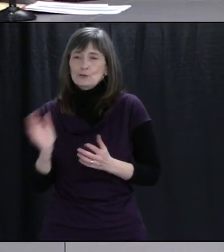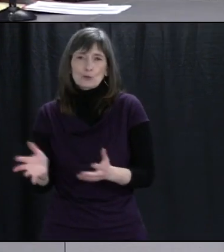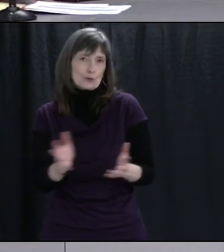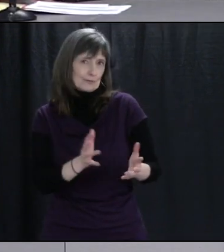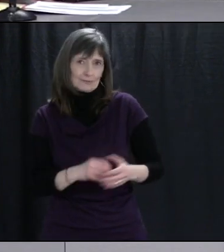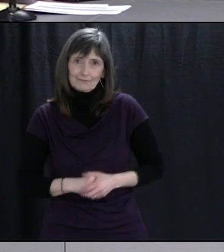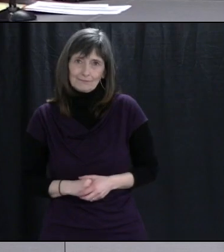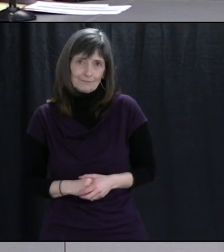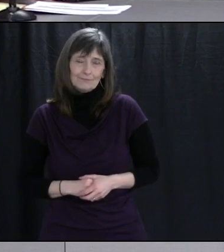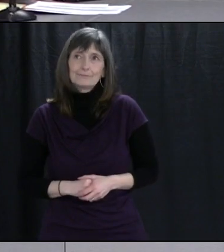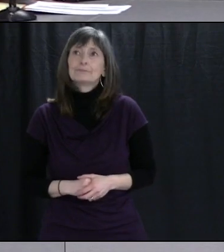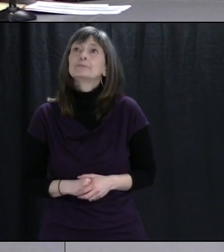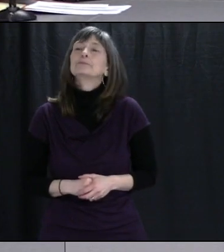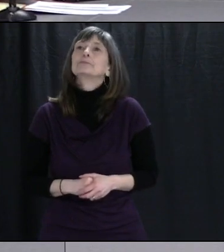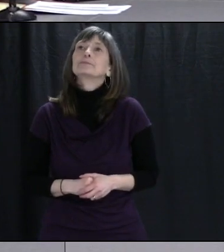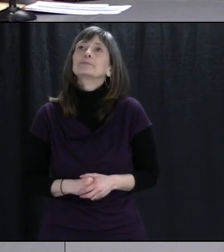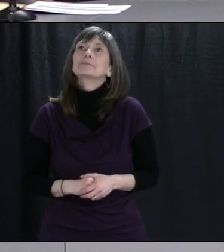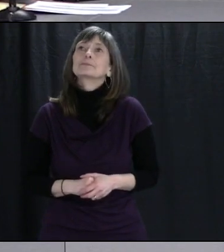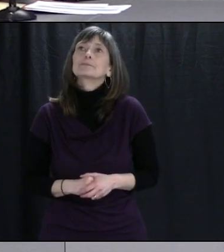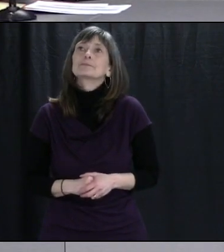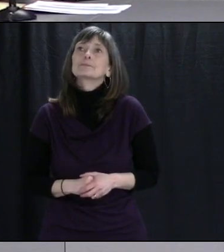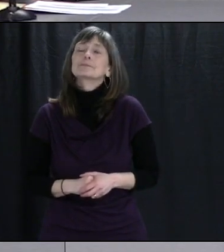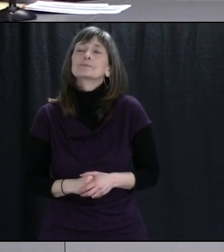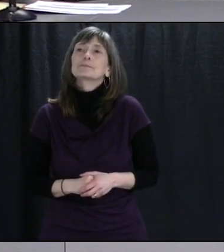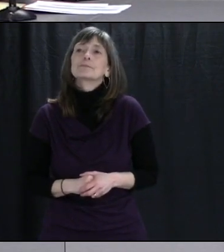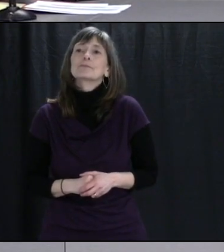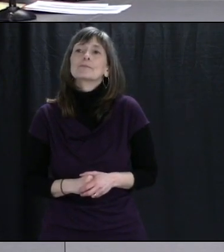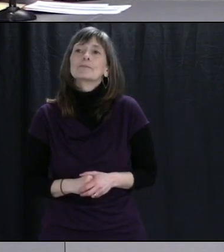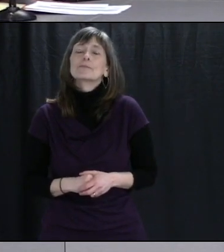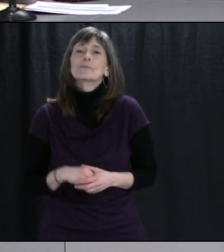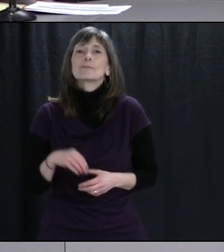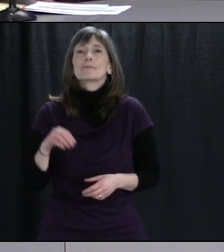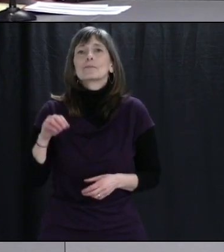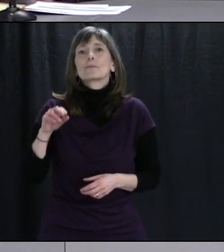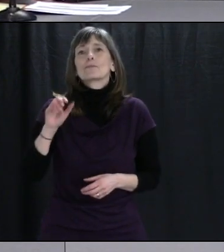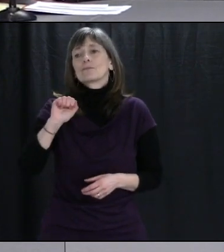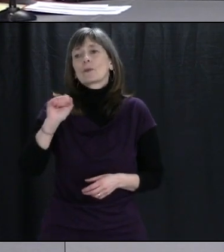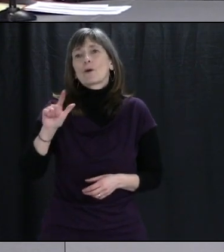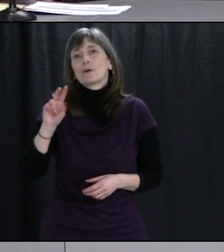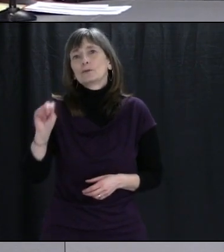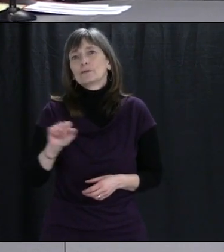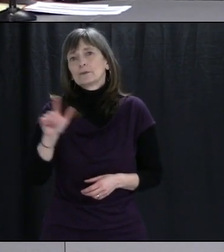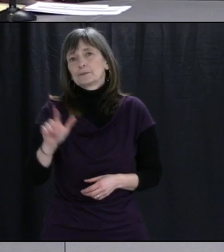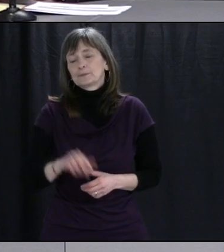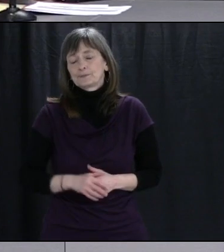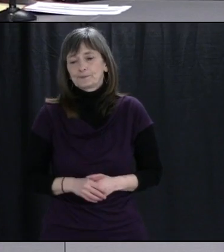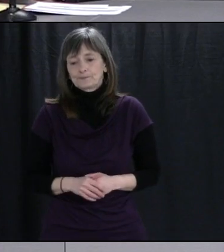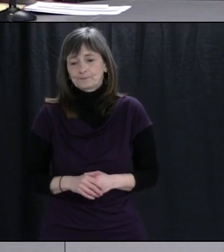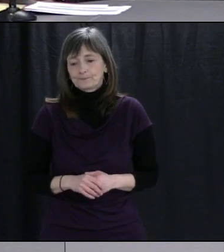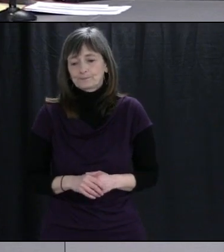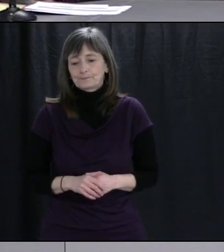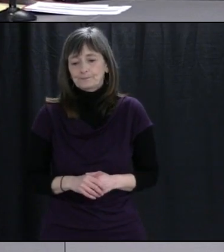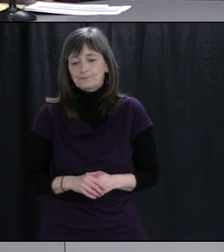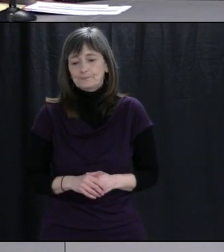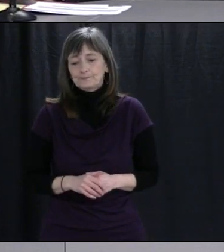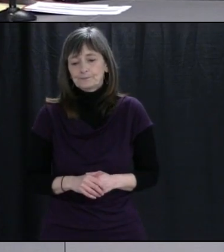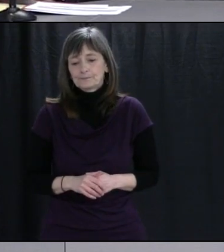I do believe we have time for another round of questioning, and we'll start with Elizabeth Whitten of All Newfoundland Labrador.